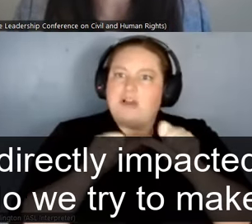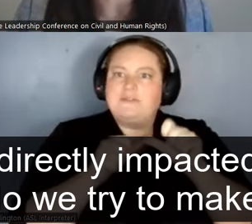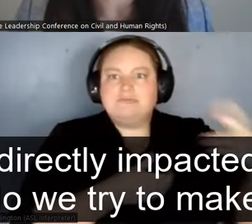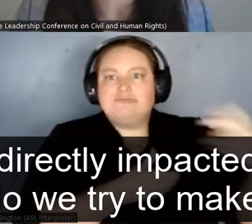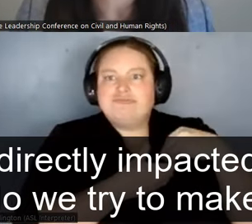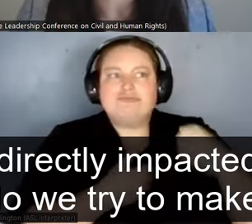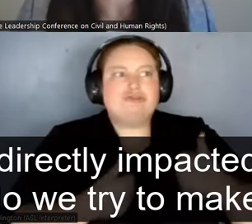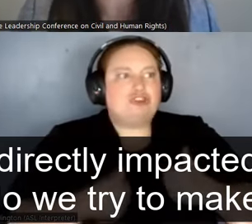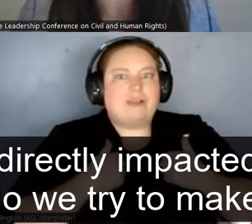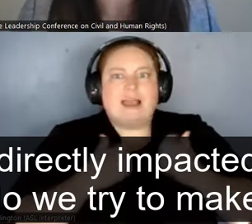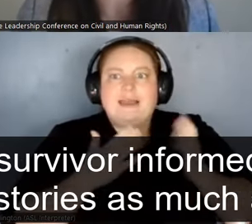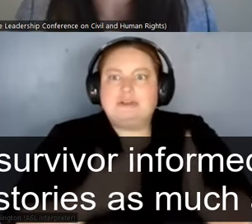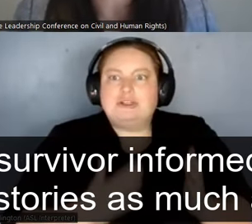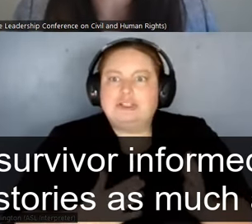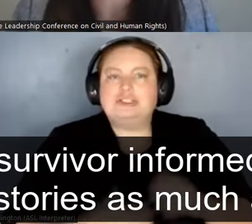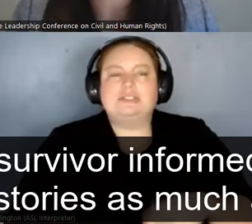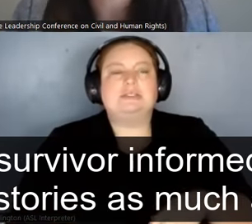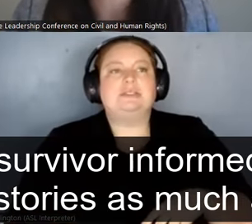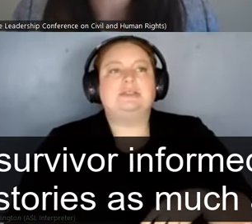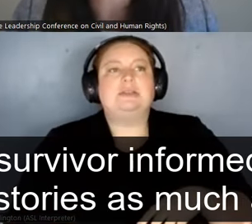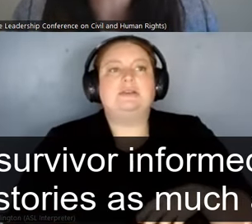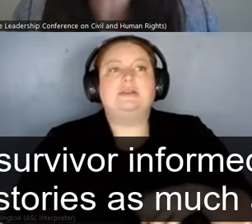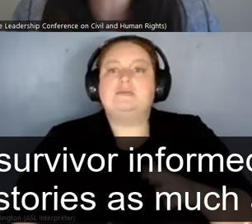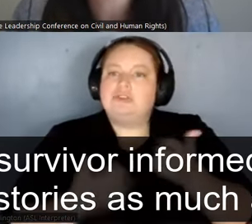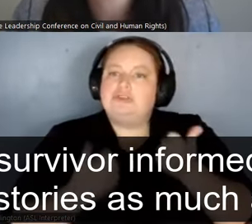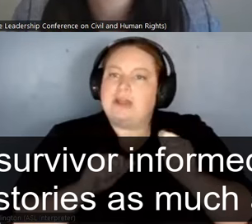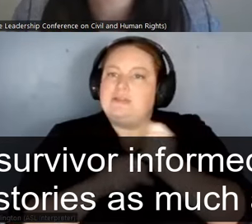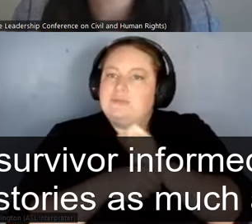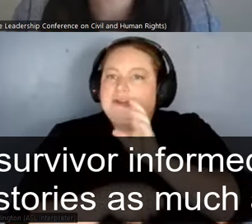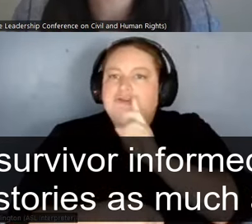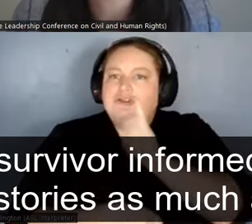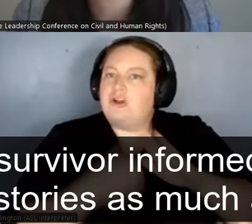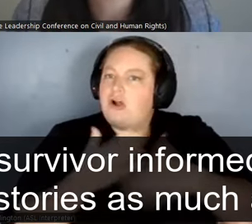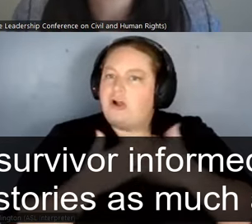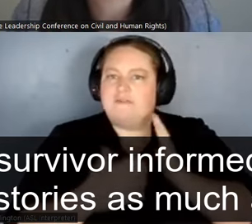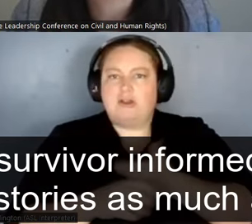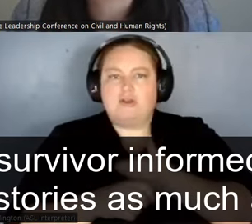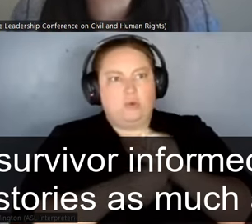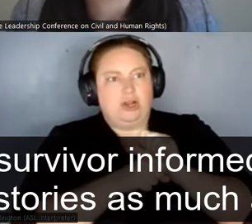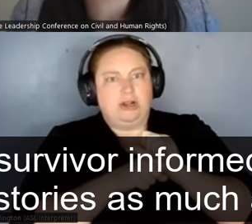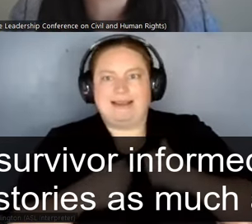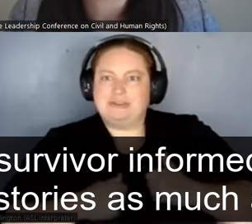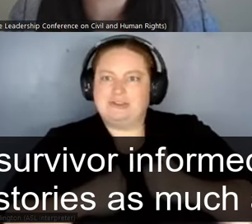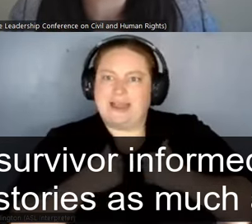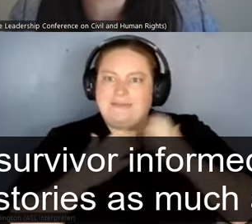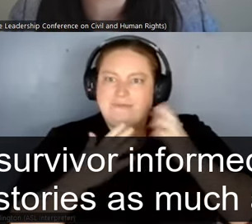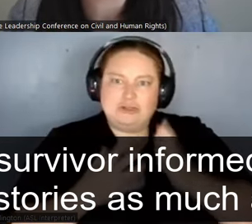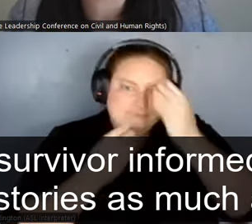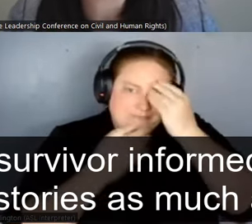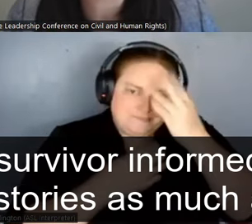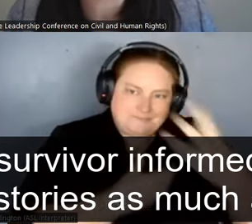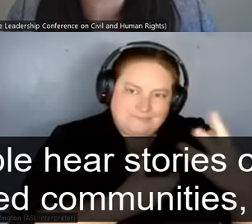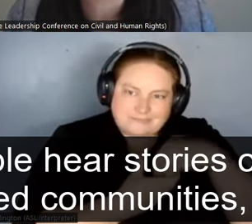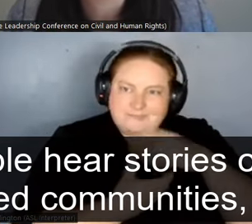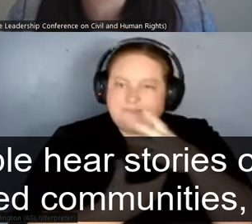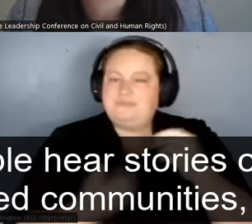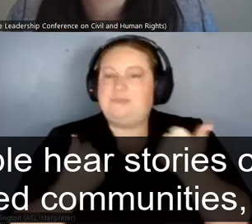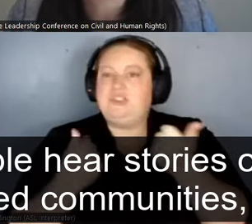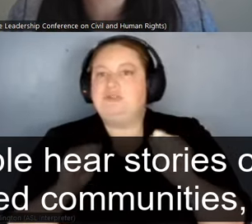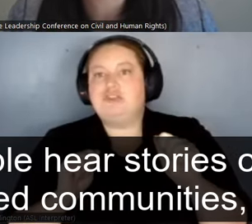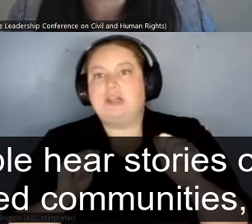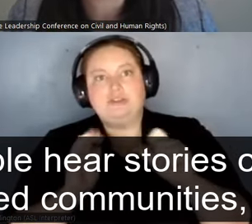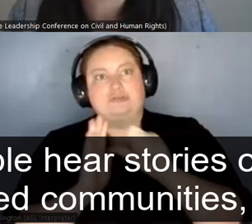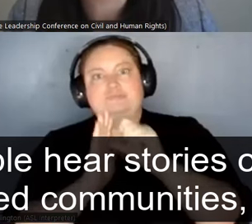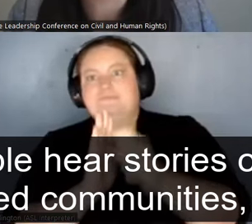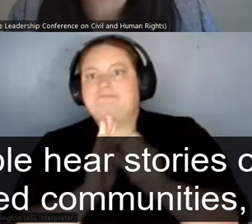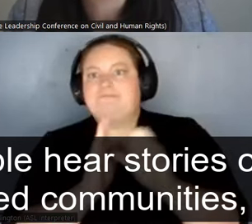do we try to make sure that all of our work is survivor informed, but we try to amplify these stories as much as we can.